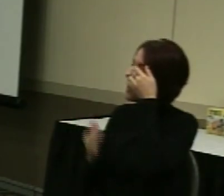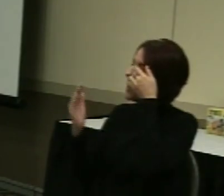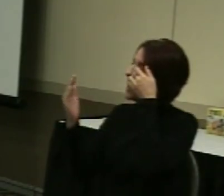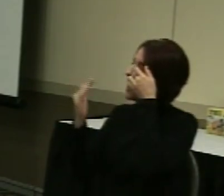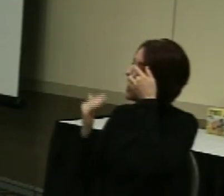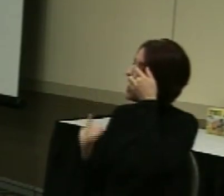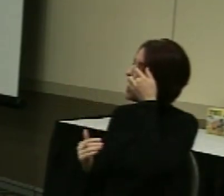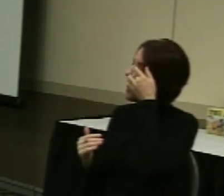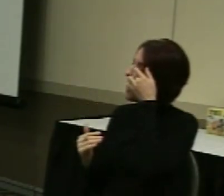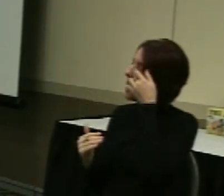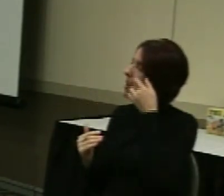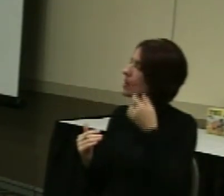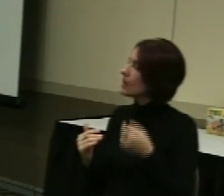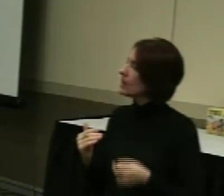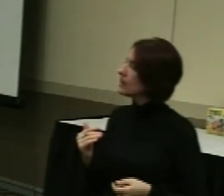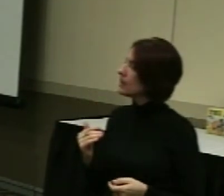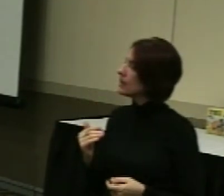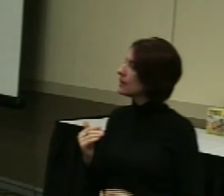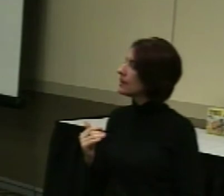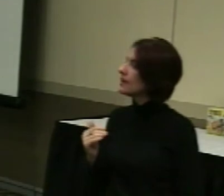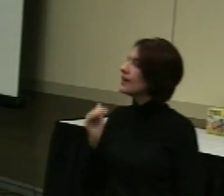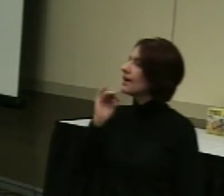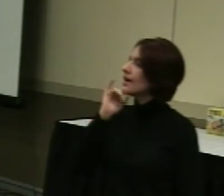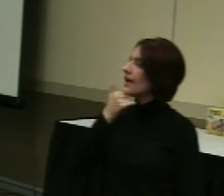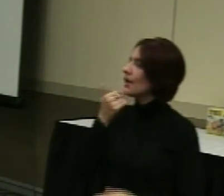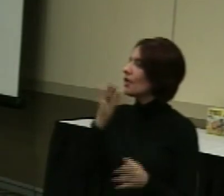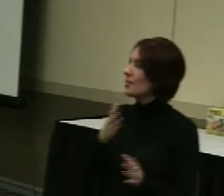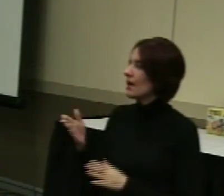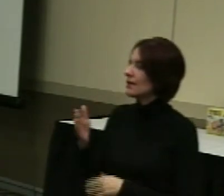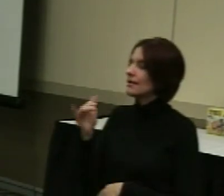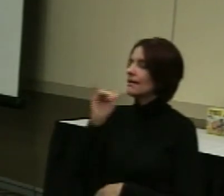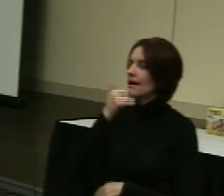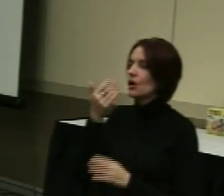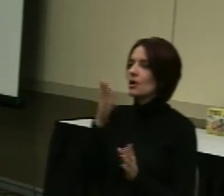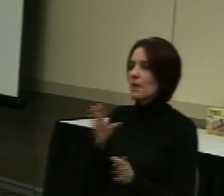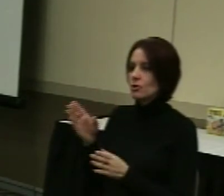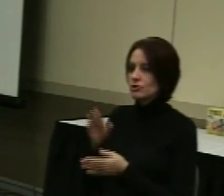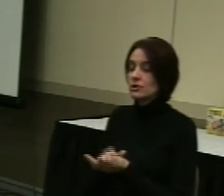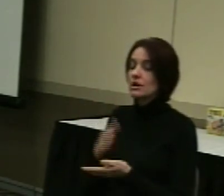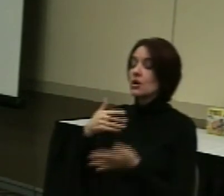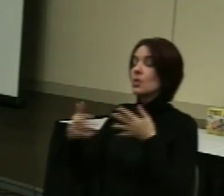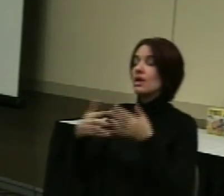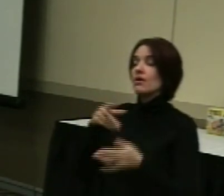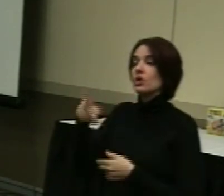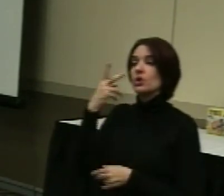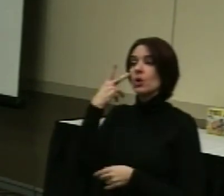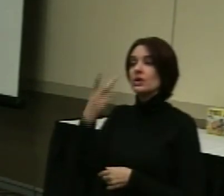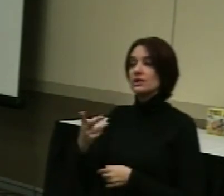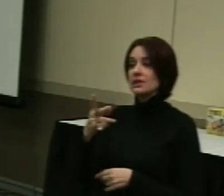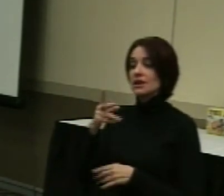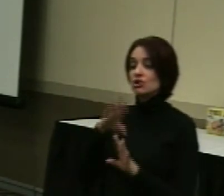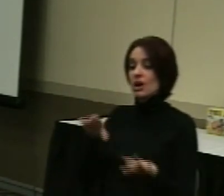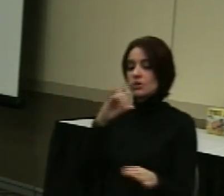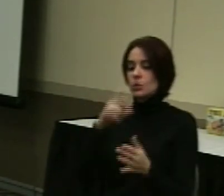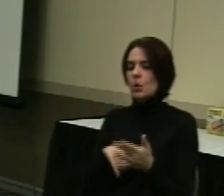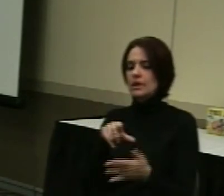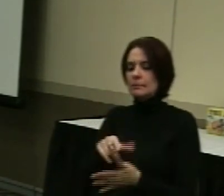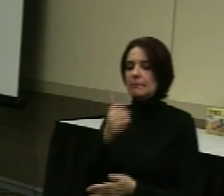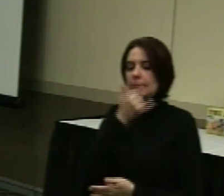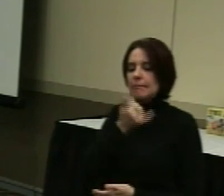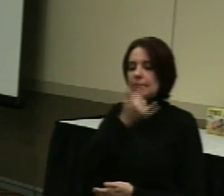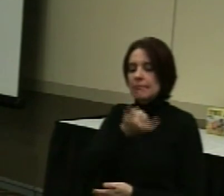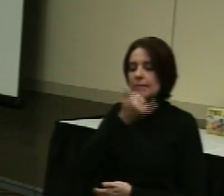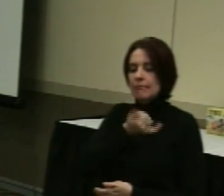data, then errors, I threw that in as an added little piece of information. Whenever you see a child making errors, we know